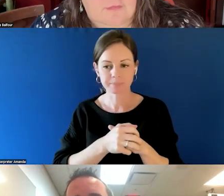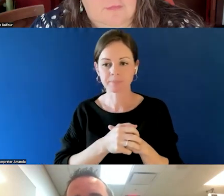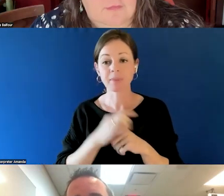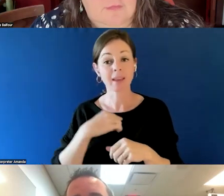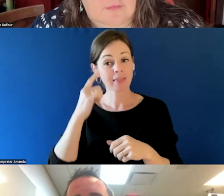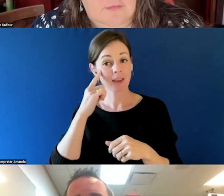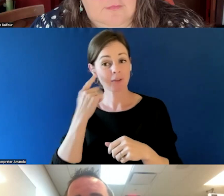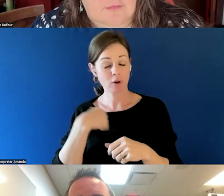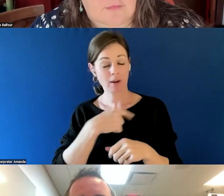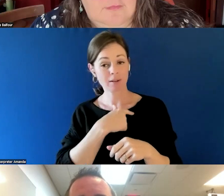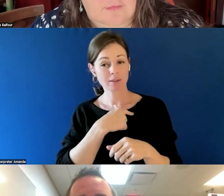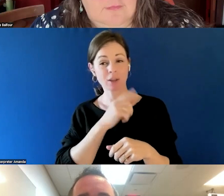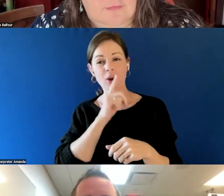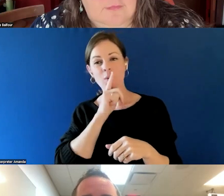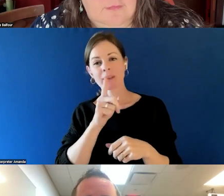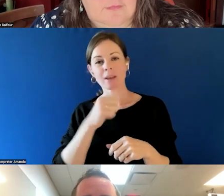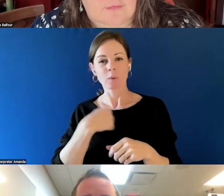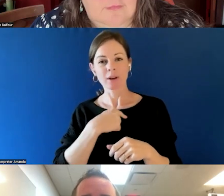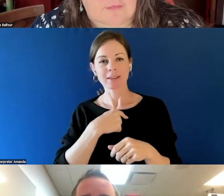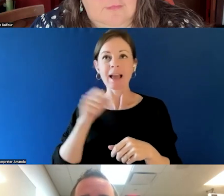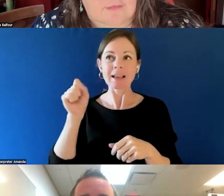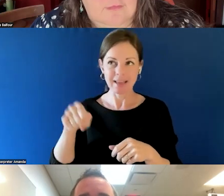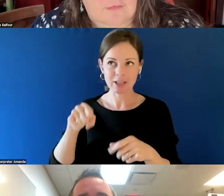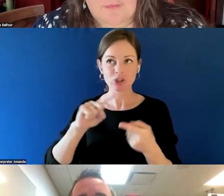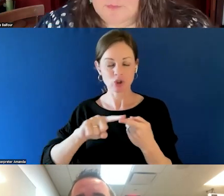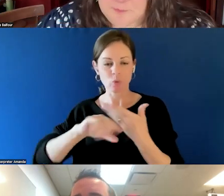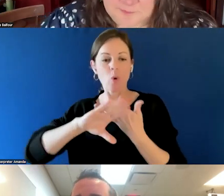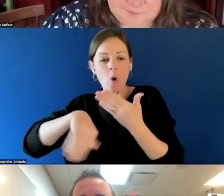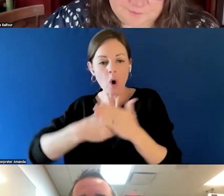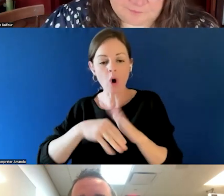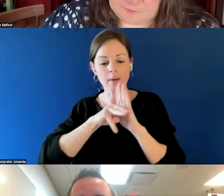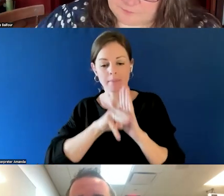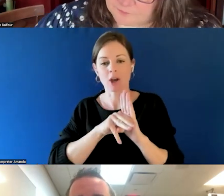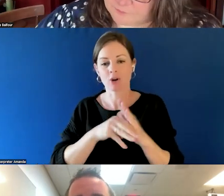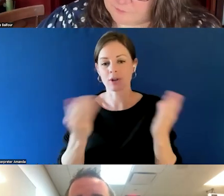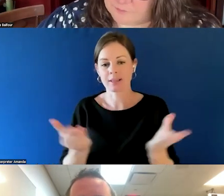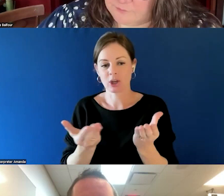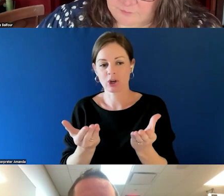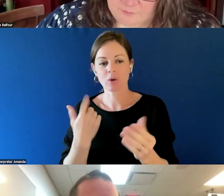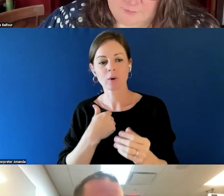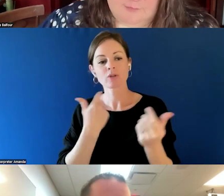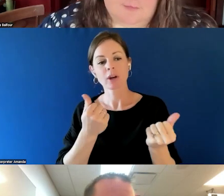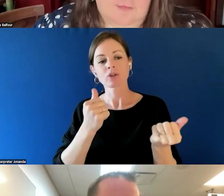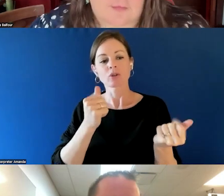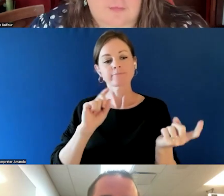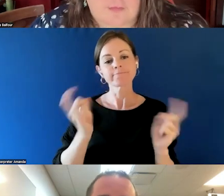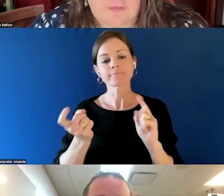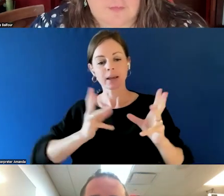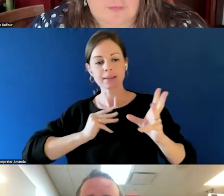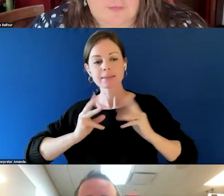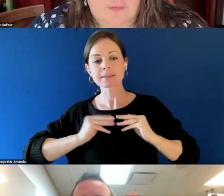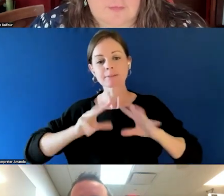us, it really is, we're kind of a yes to all model here, and we're constantly trying to evolve and adopt to the future